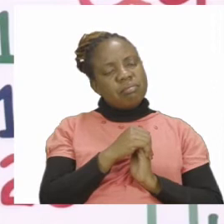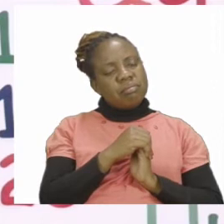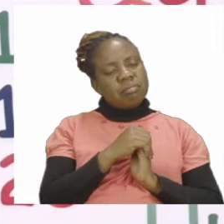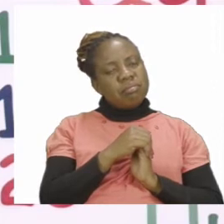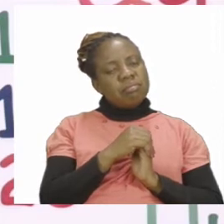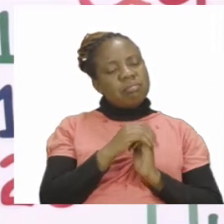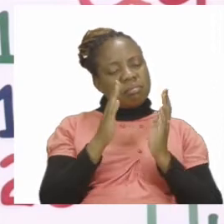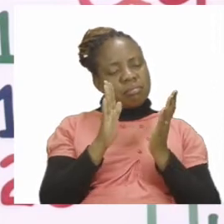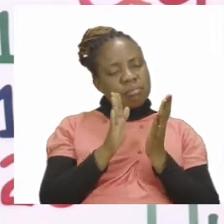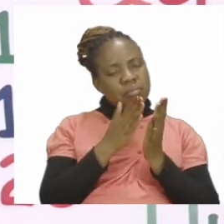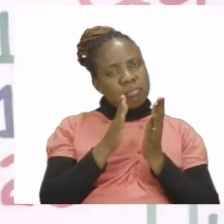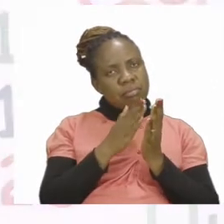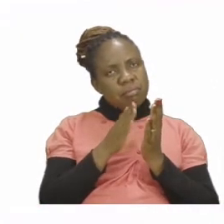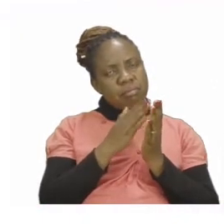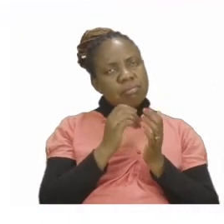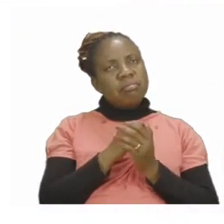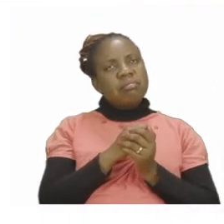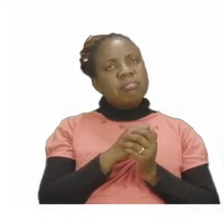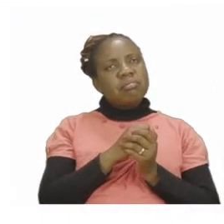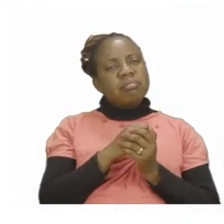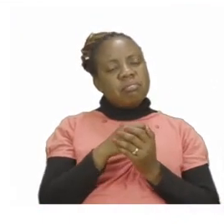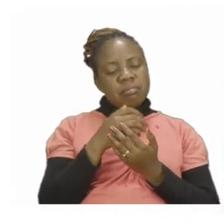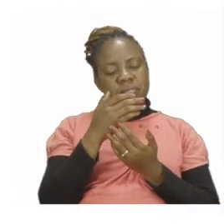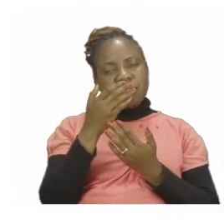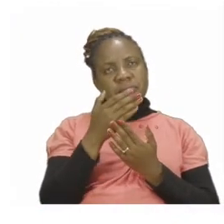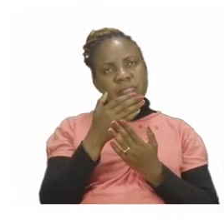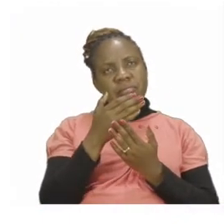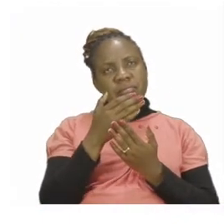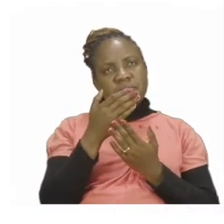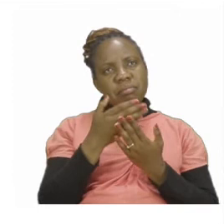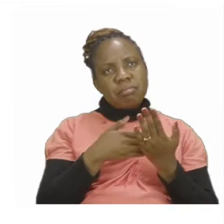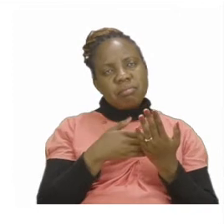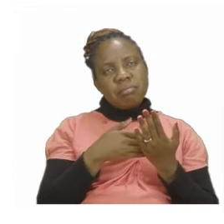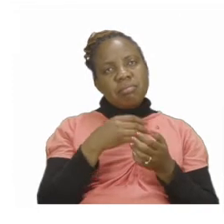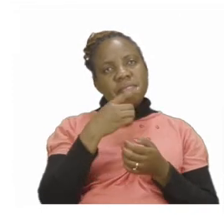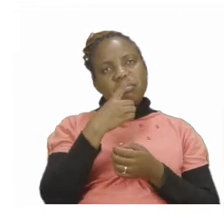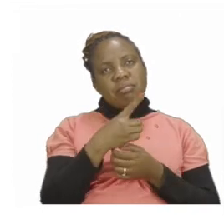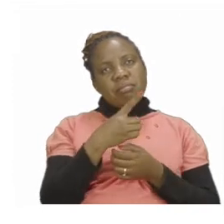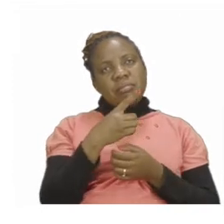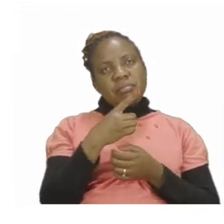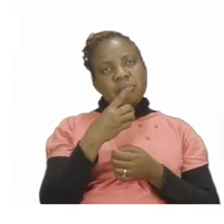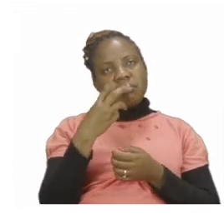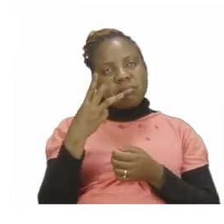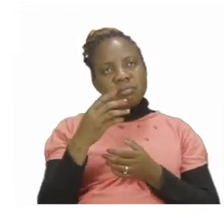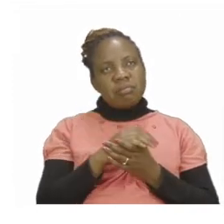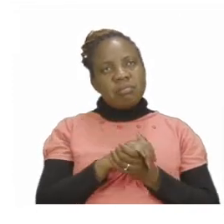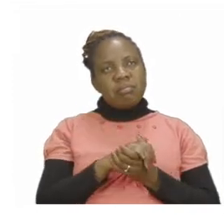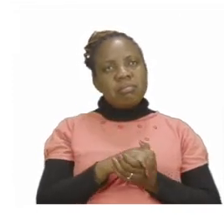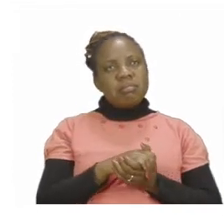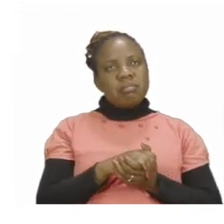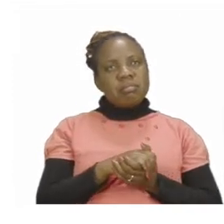page 13, let's quickly read one more time to see. In each block, you circle the biggest